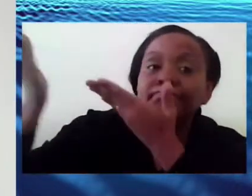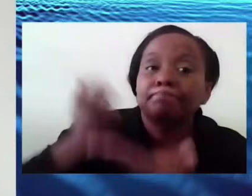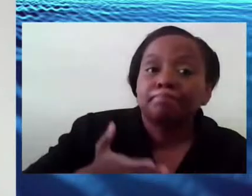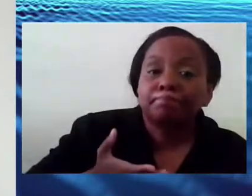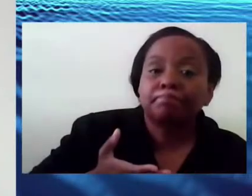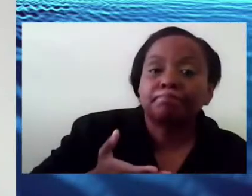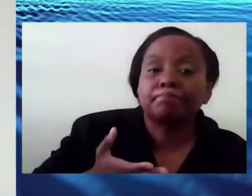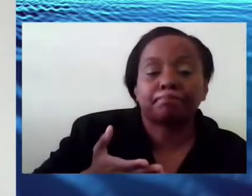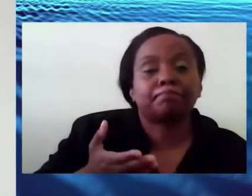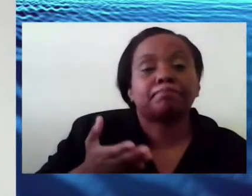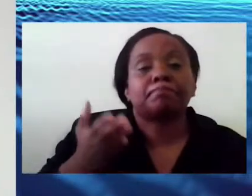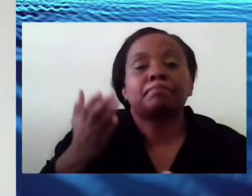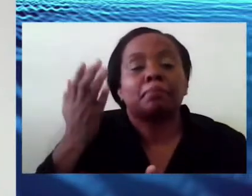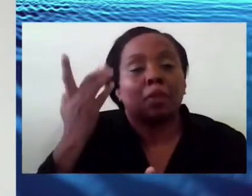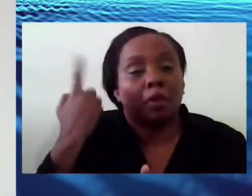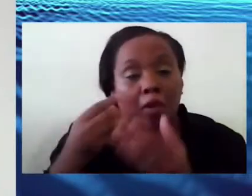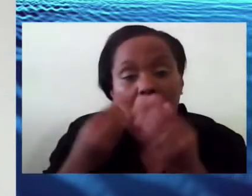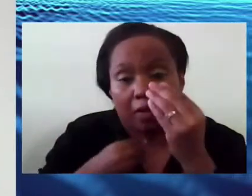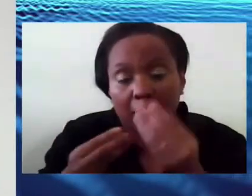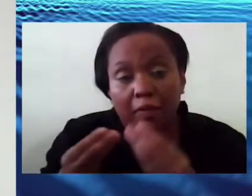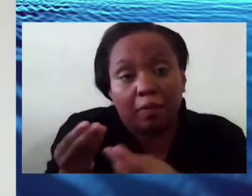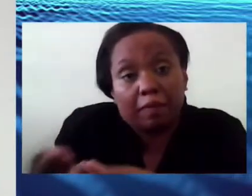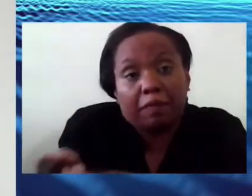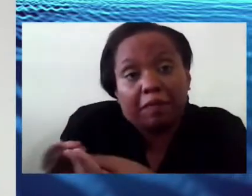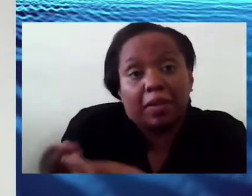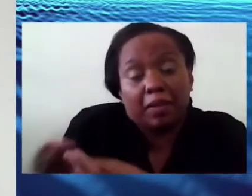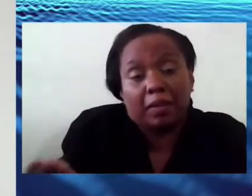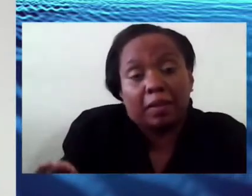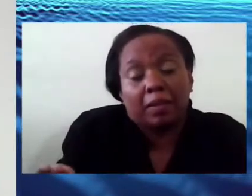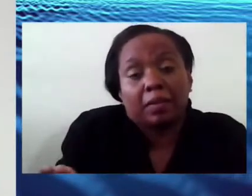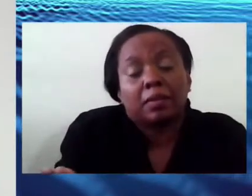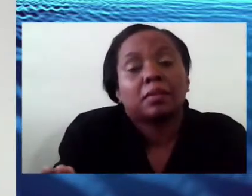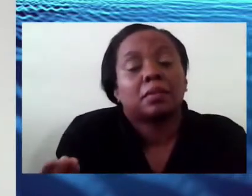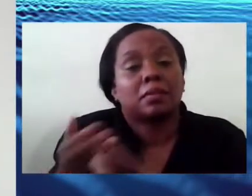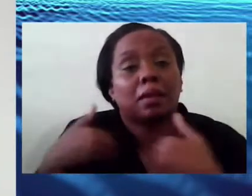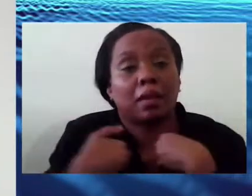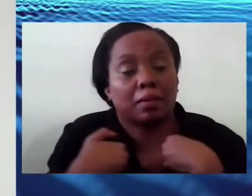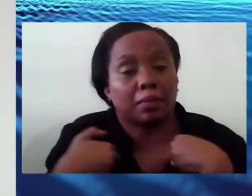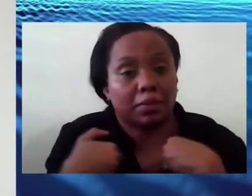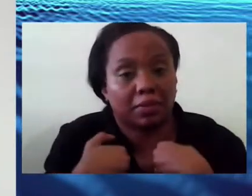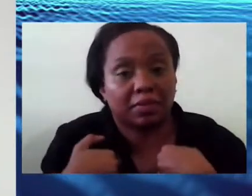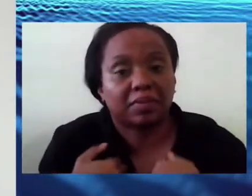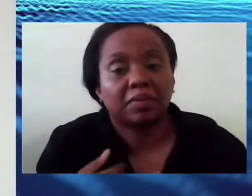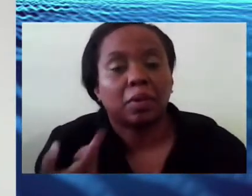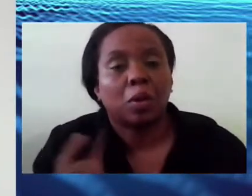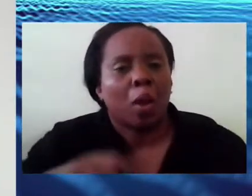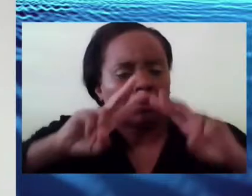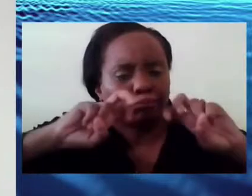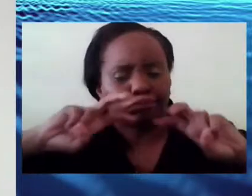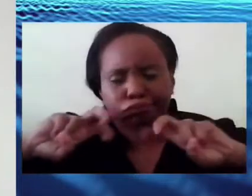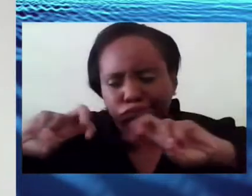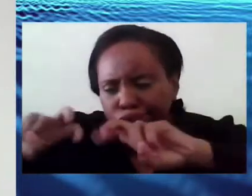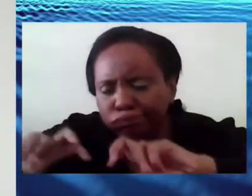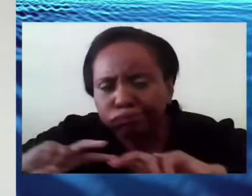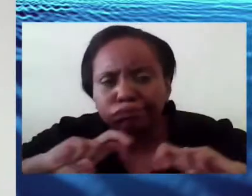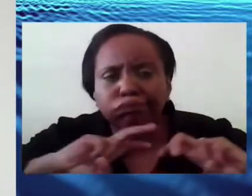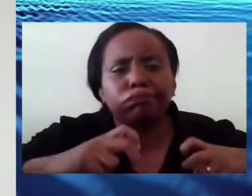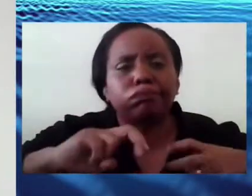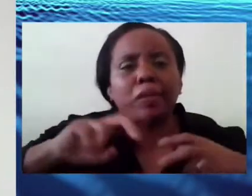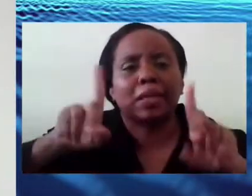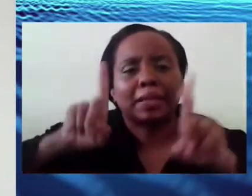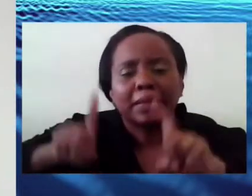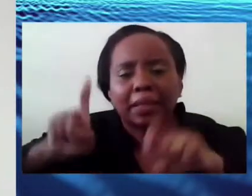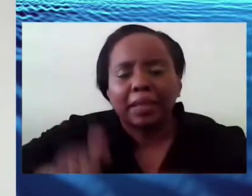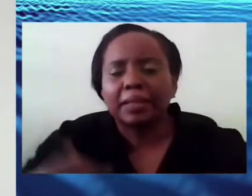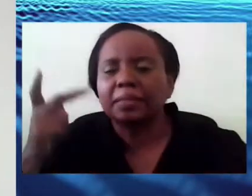fodder substitute to feed the animals. This is all actively what we're working on now. We're doing analytical tests on the ash to find out how toxic